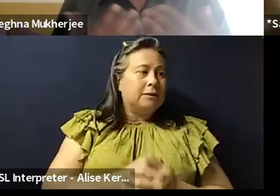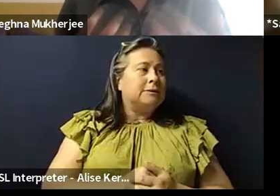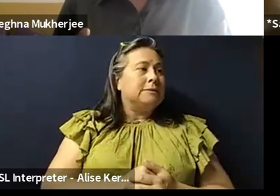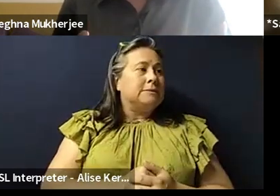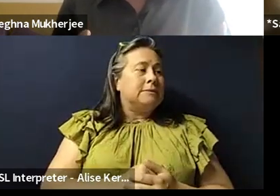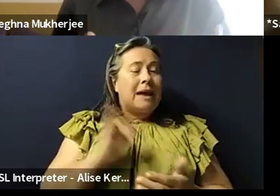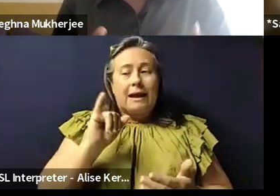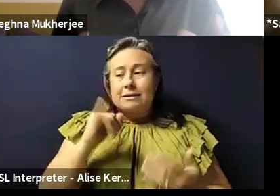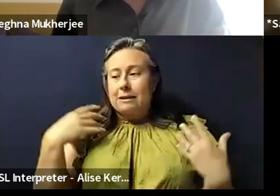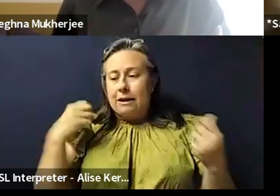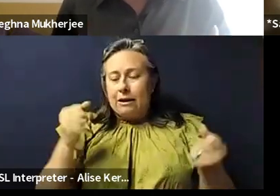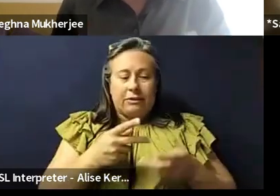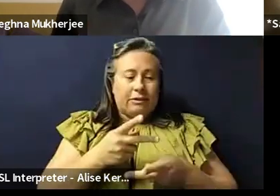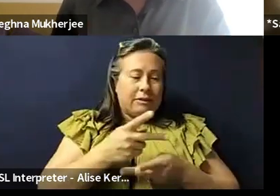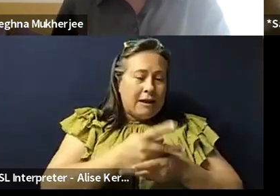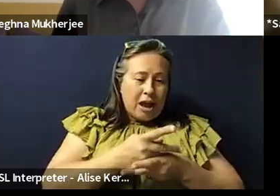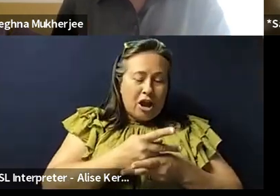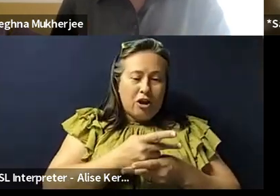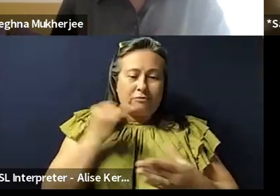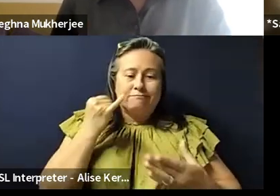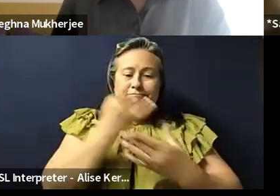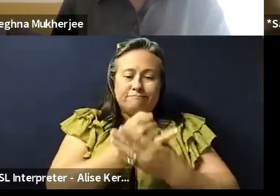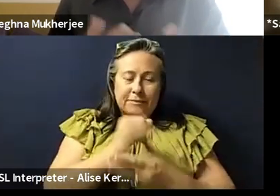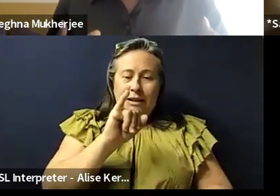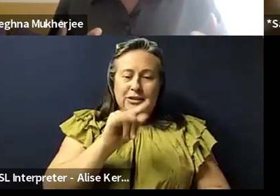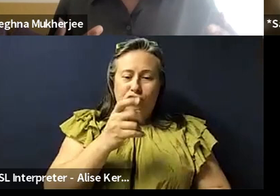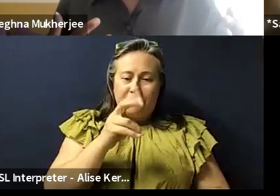as a healthcare intervention, as